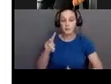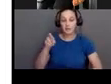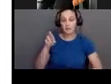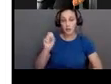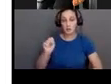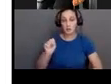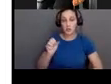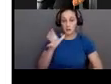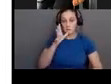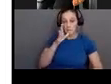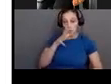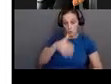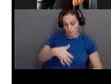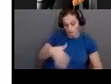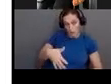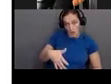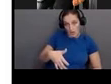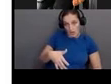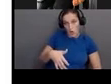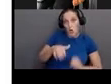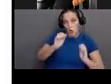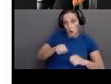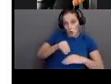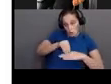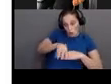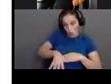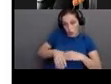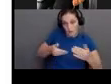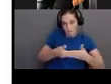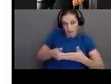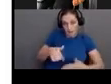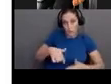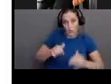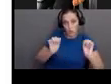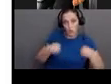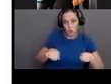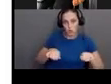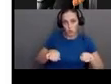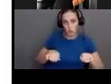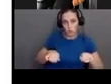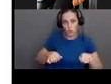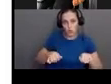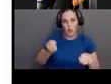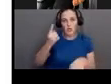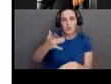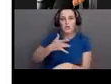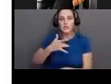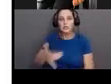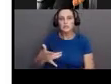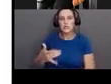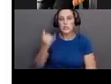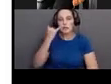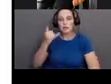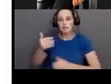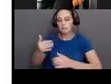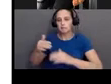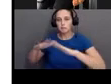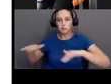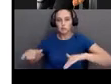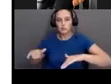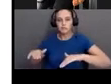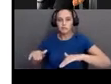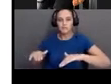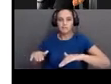baby during pregnancy. So the most common cause is from a child who's less than the age of three in the pregnant